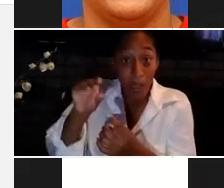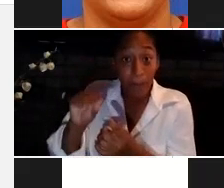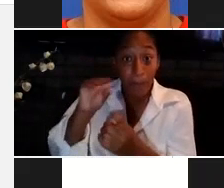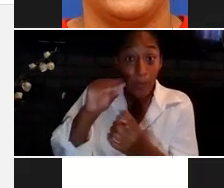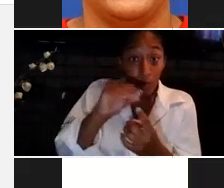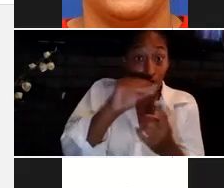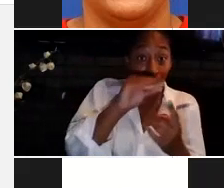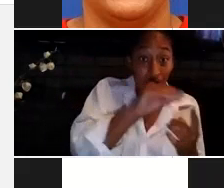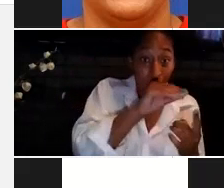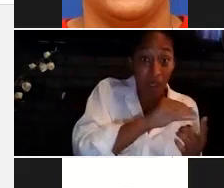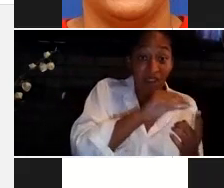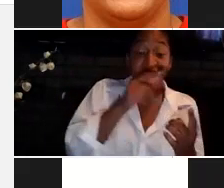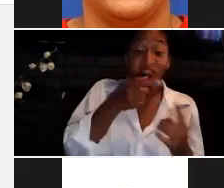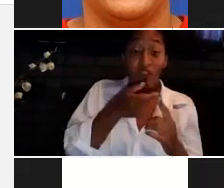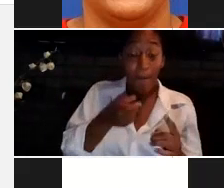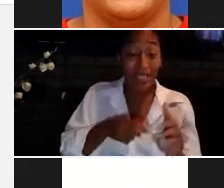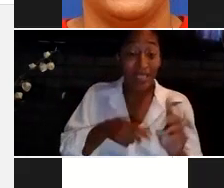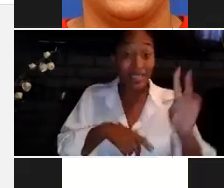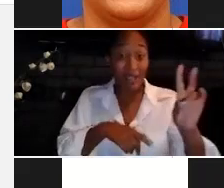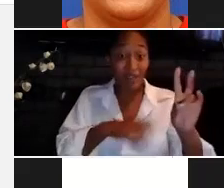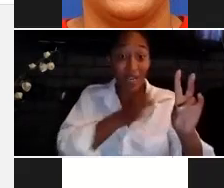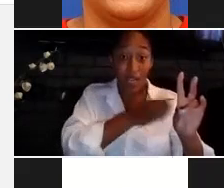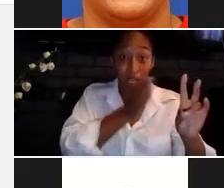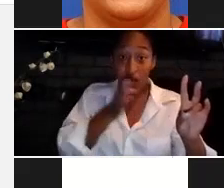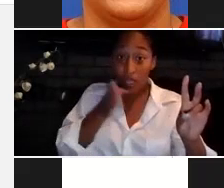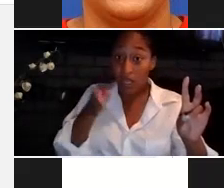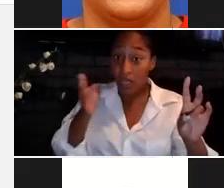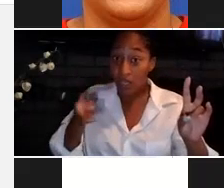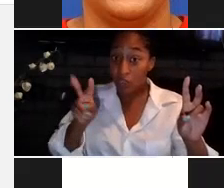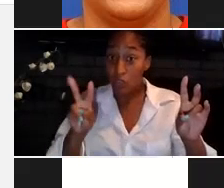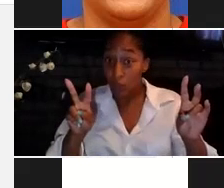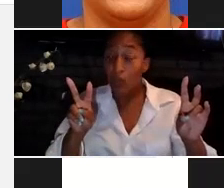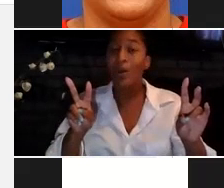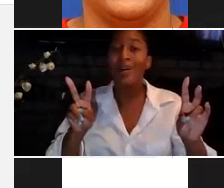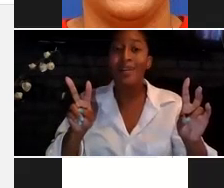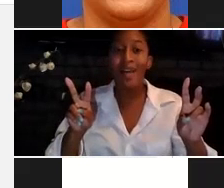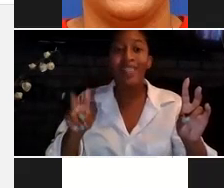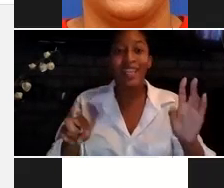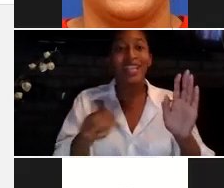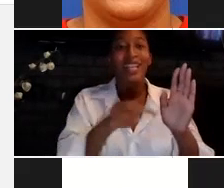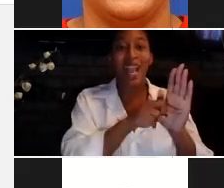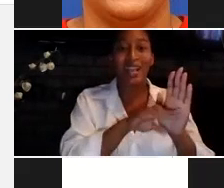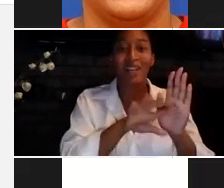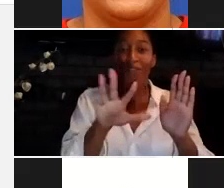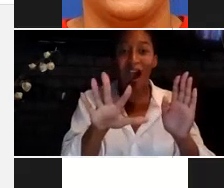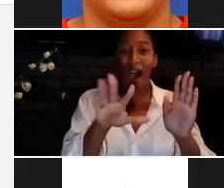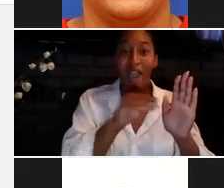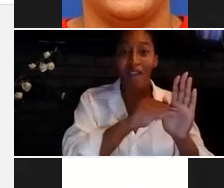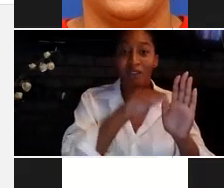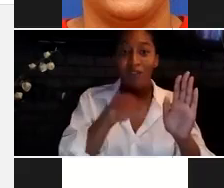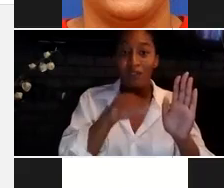-5 meters, because we'd have to have a unit on there. Okay. Notice